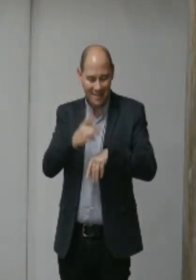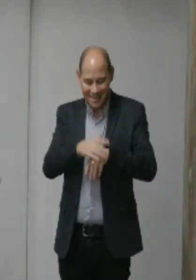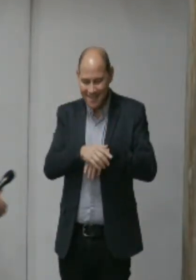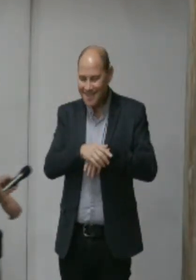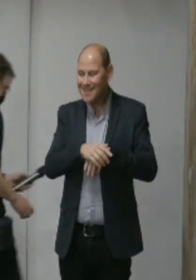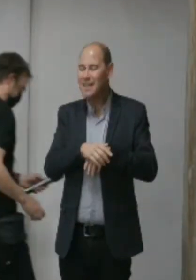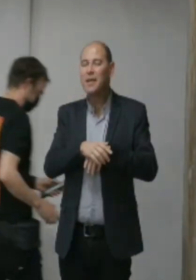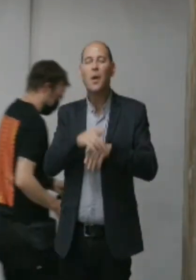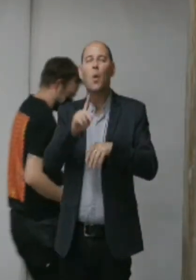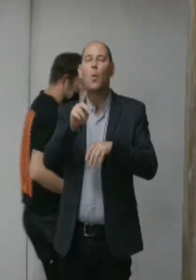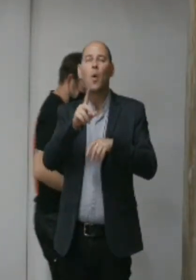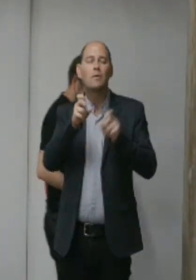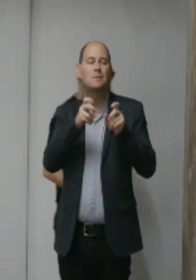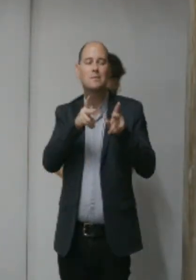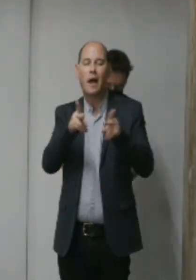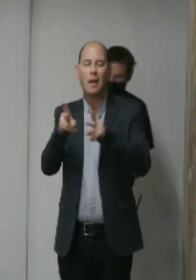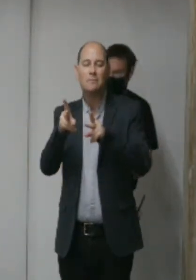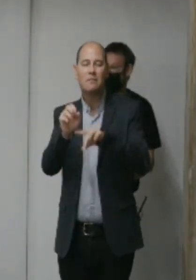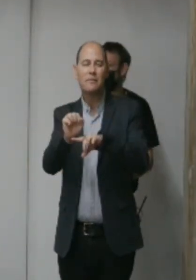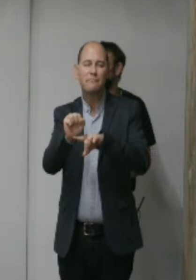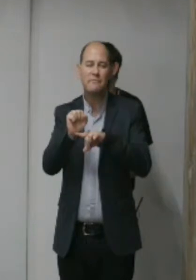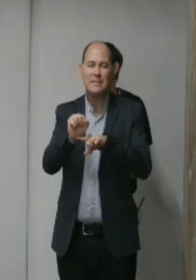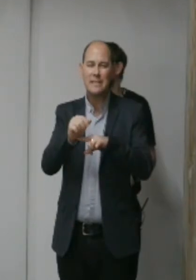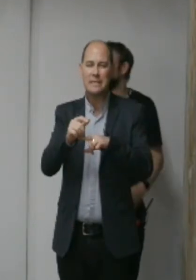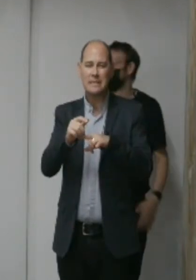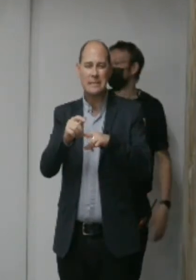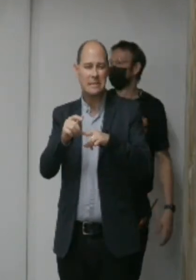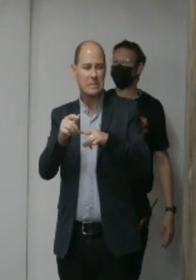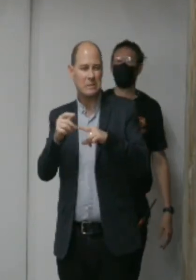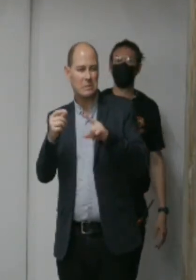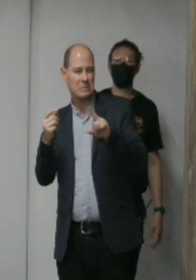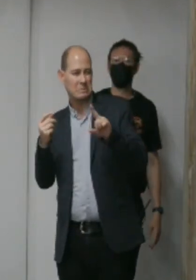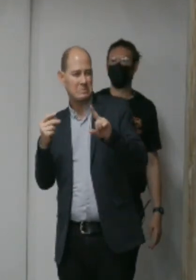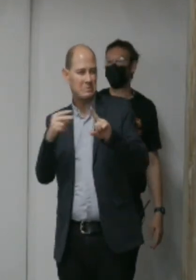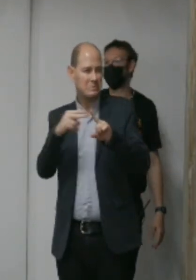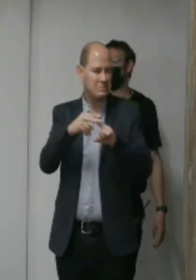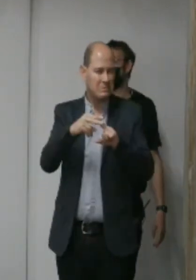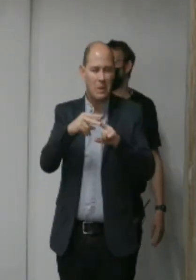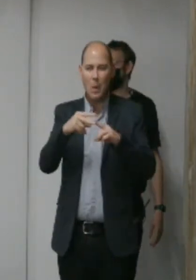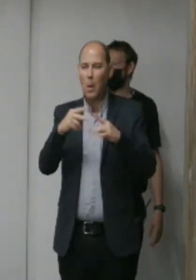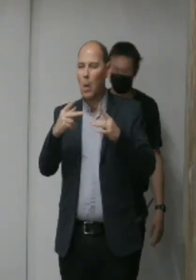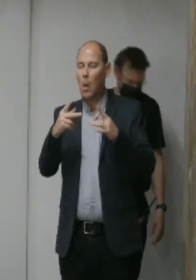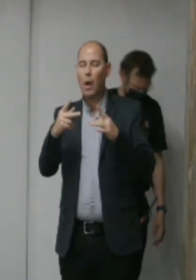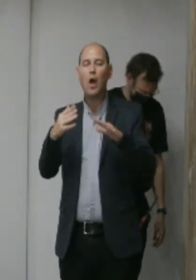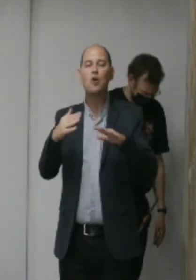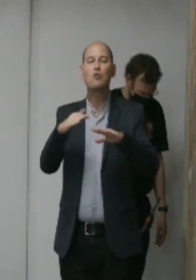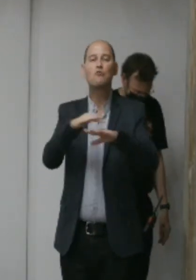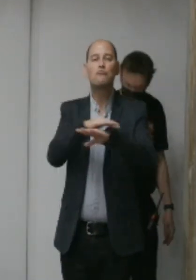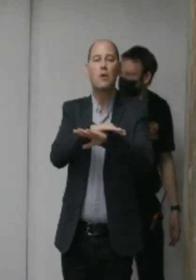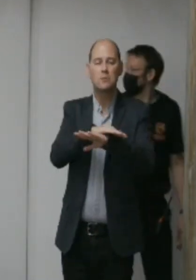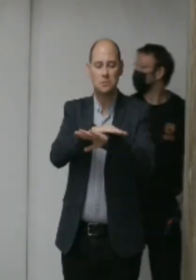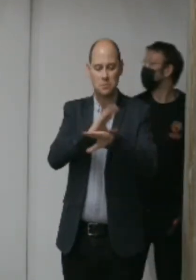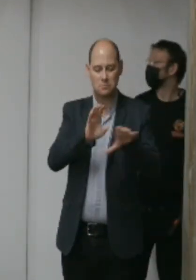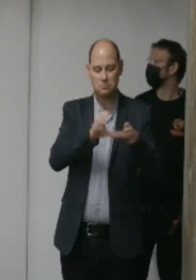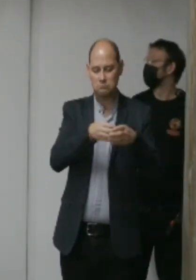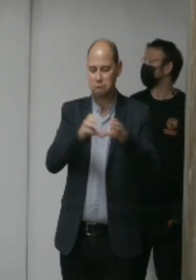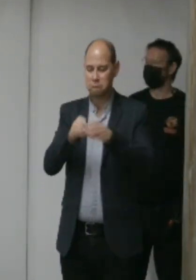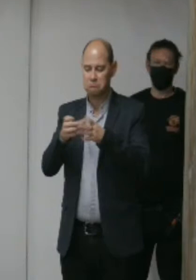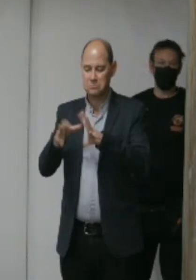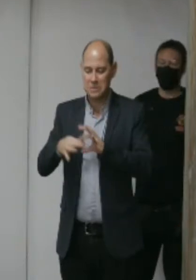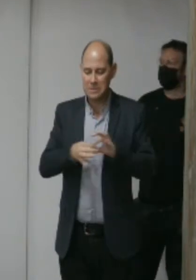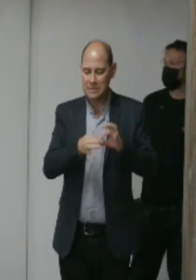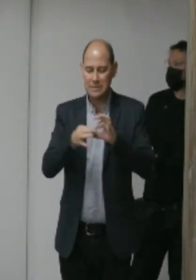what kinds of resistance, defiance, cross-movement solidarity is opened up when we talk